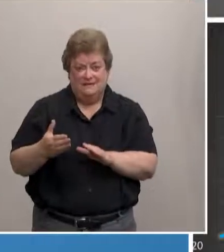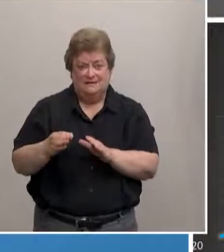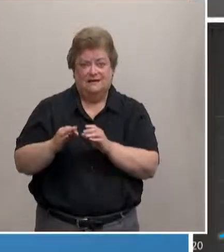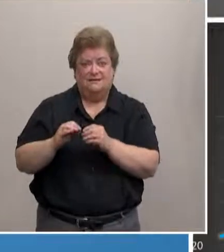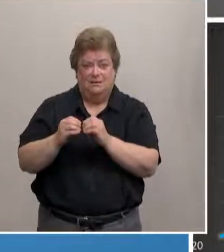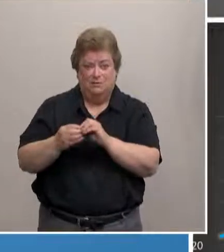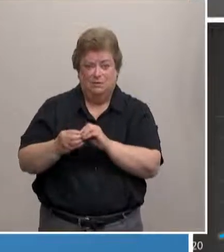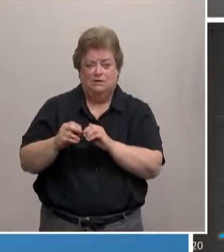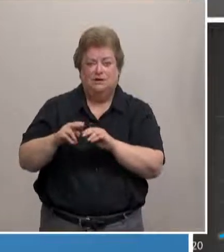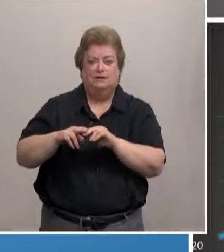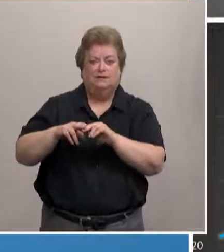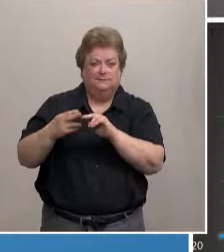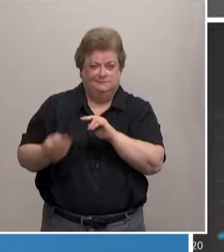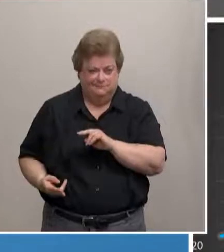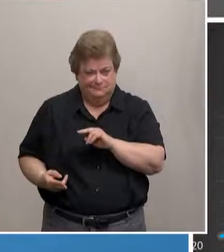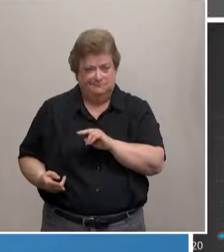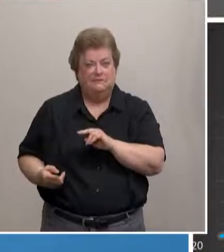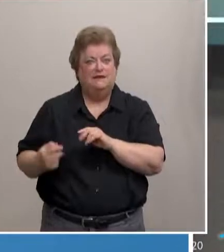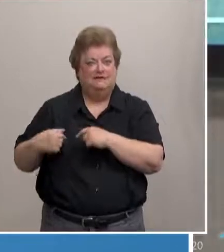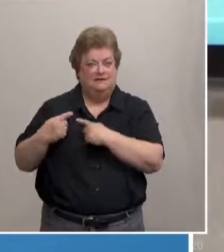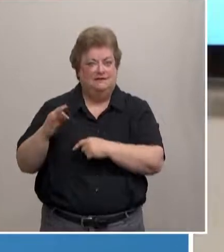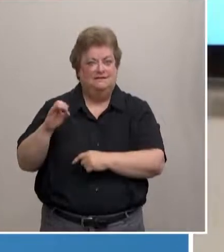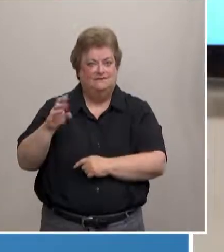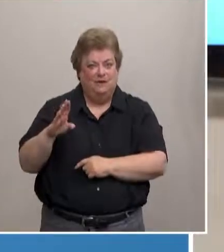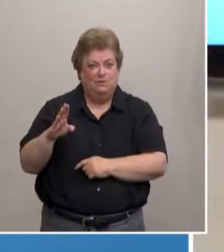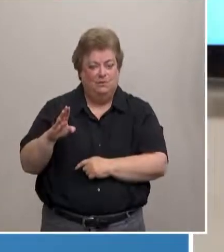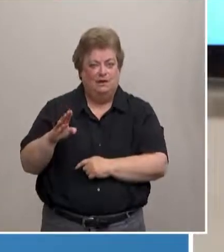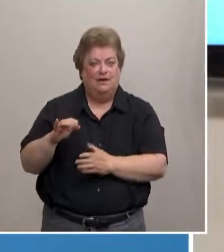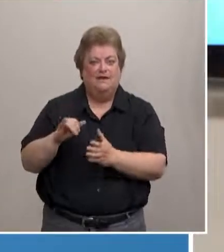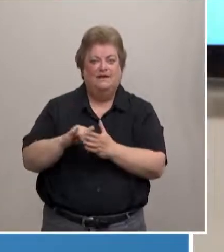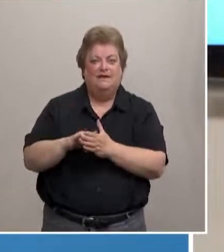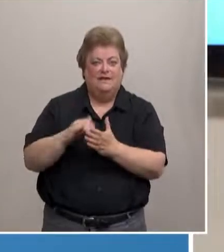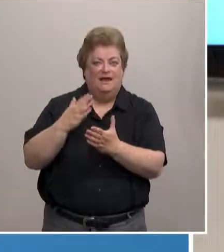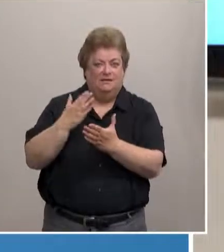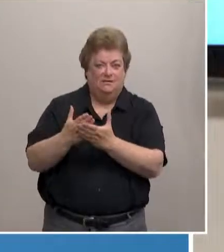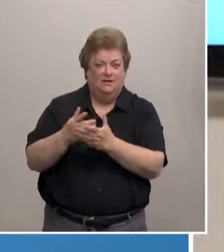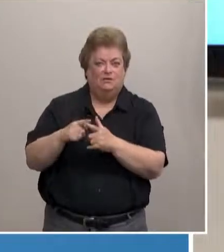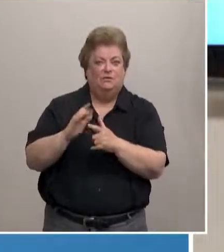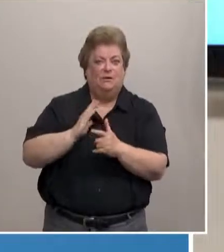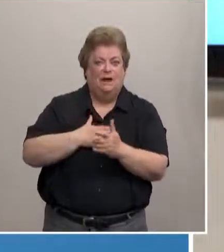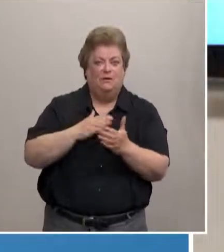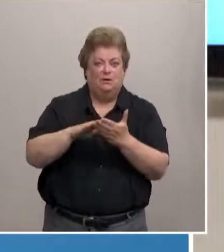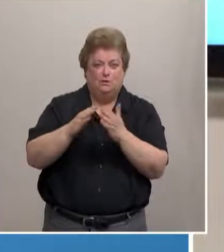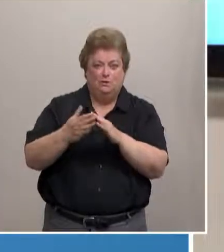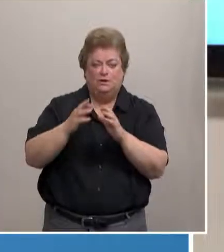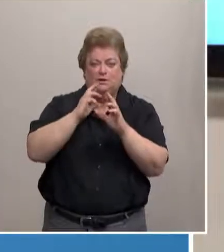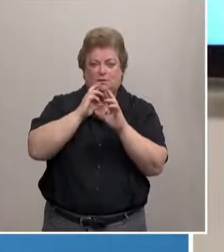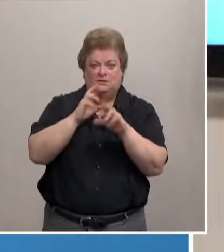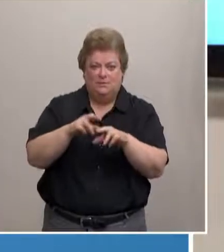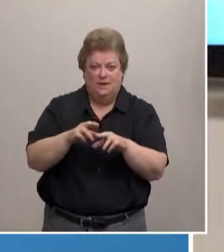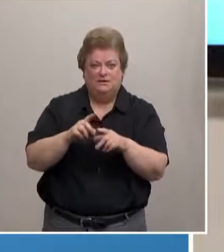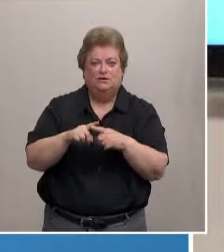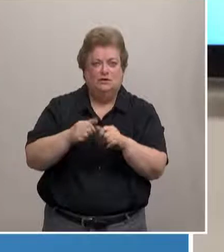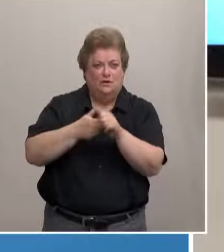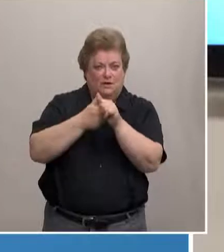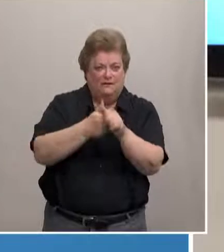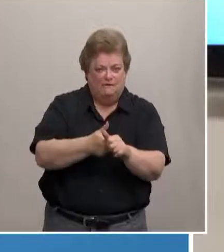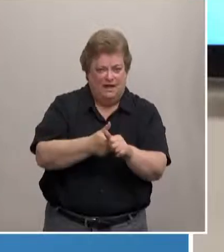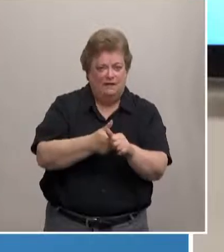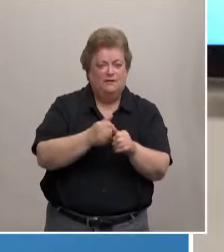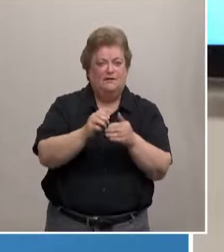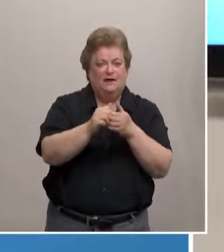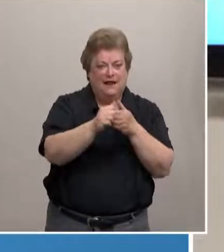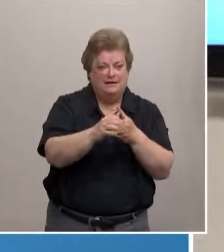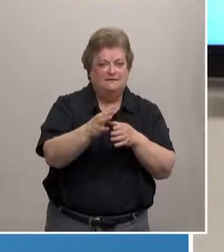drop dramatically since February. This is really a testament to our community response in following guidance and